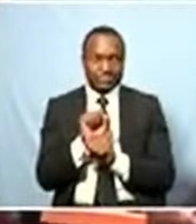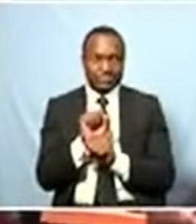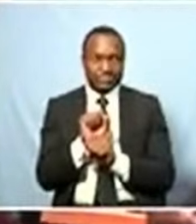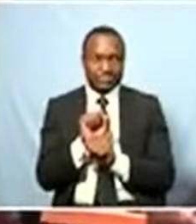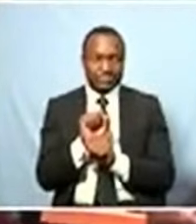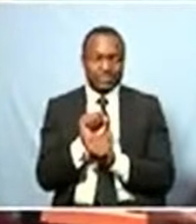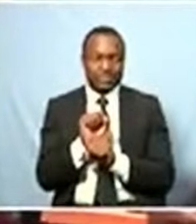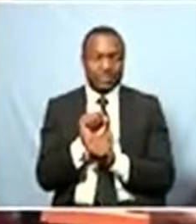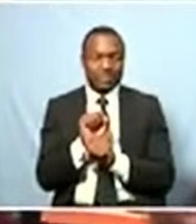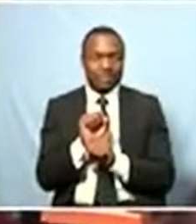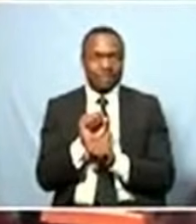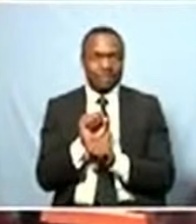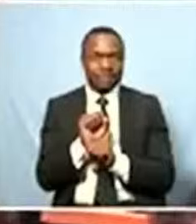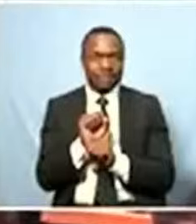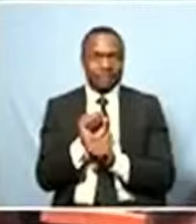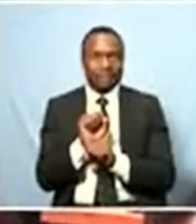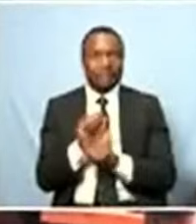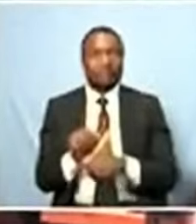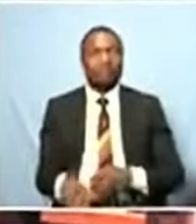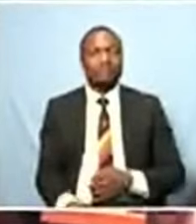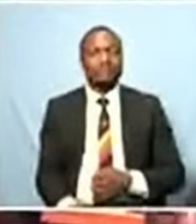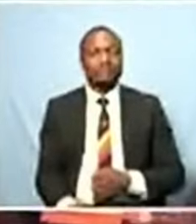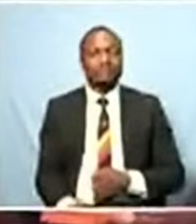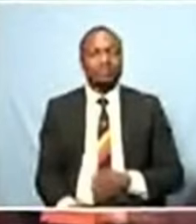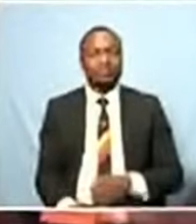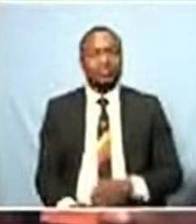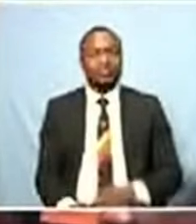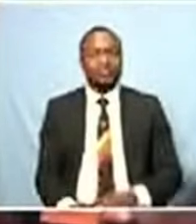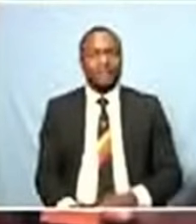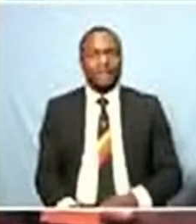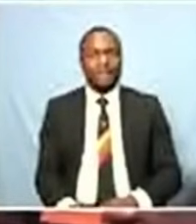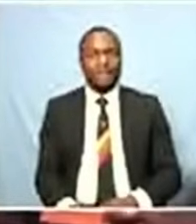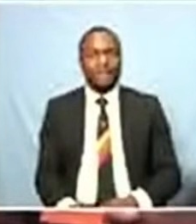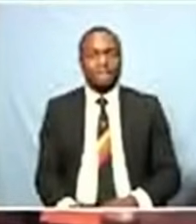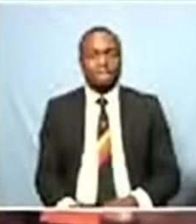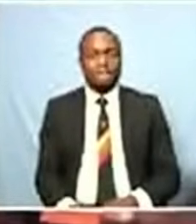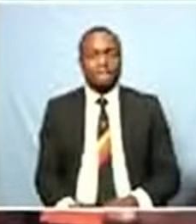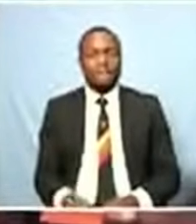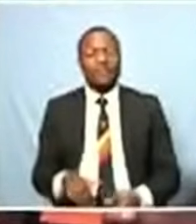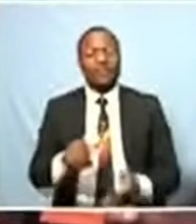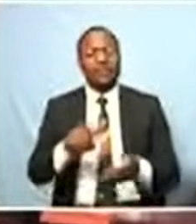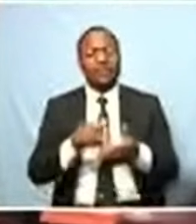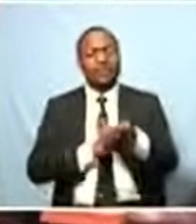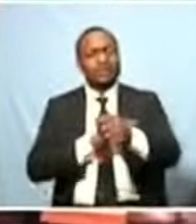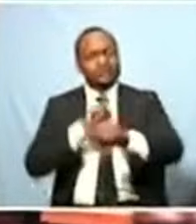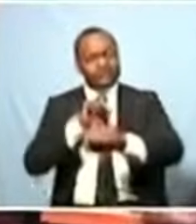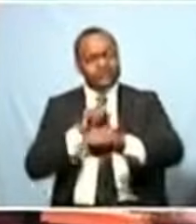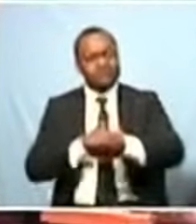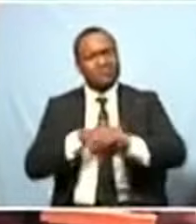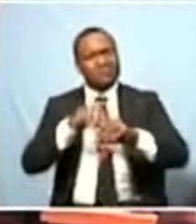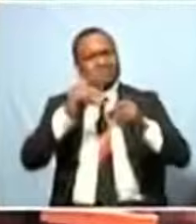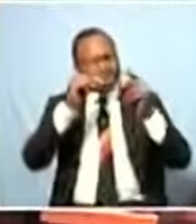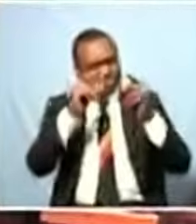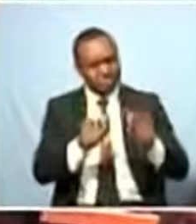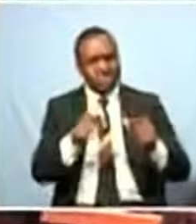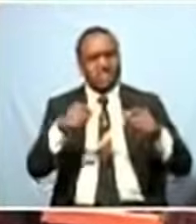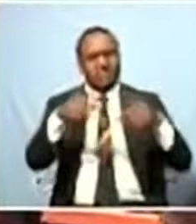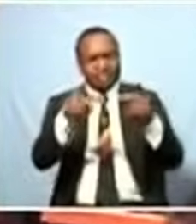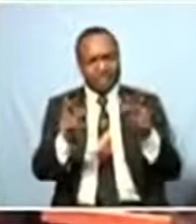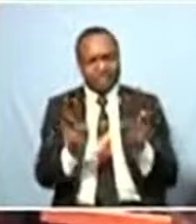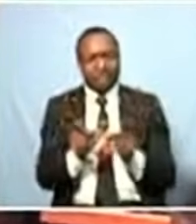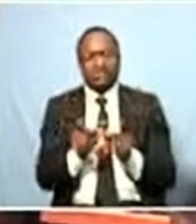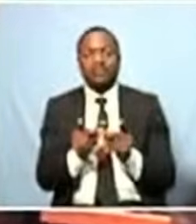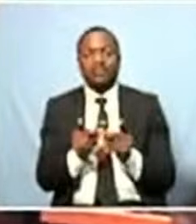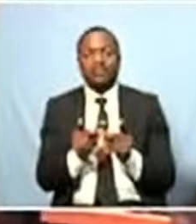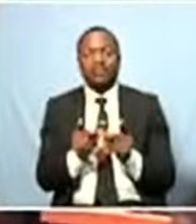cycles or detour, which takes a long time to reach destination. A